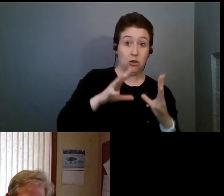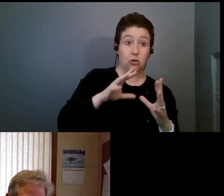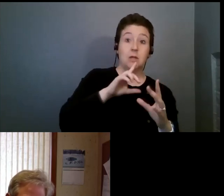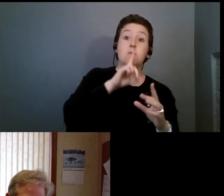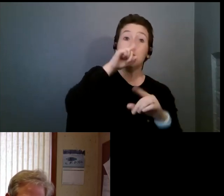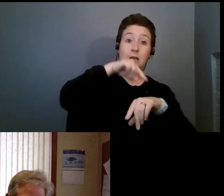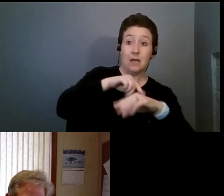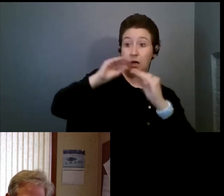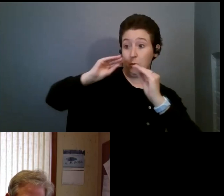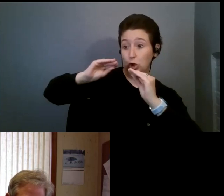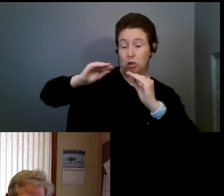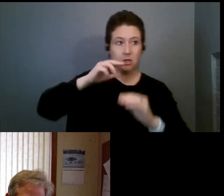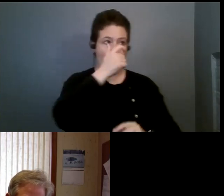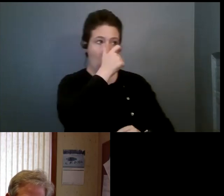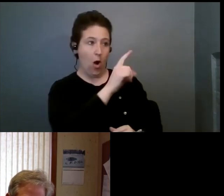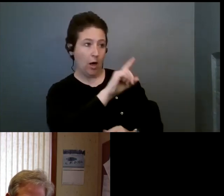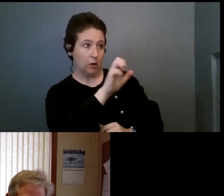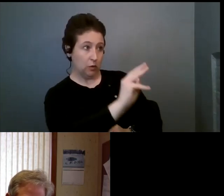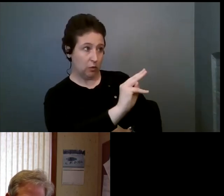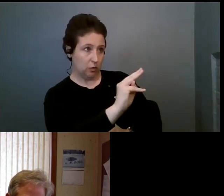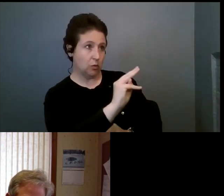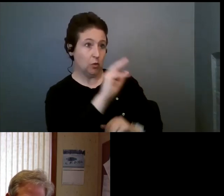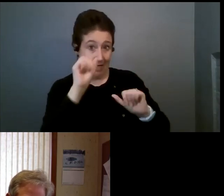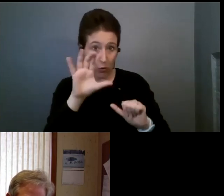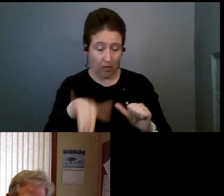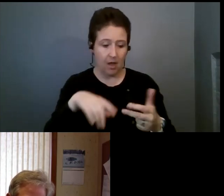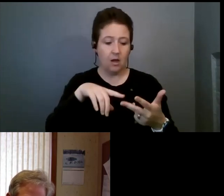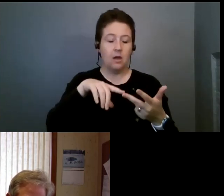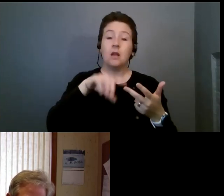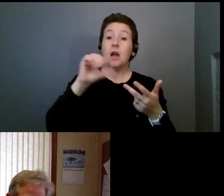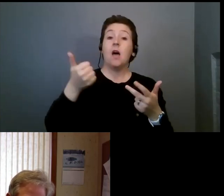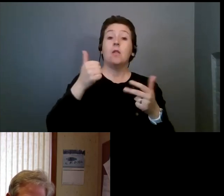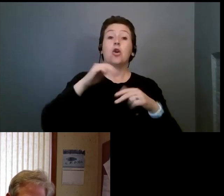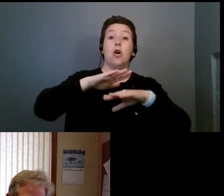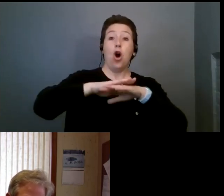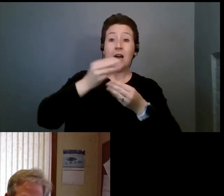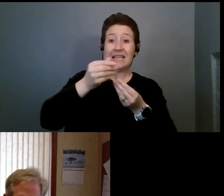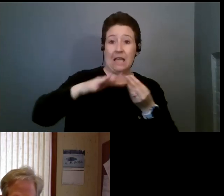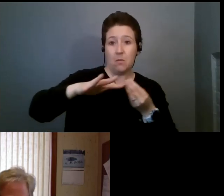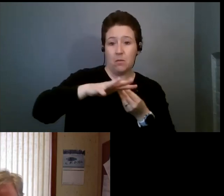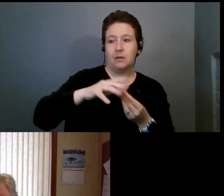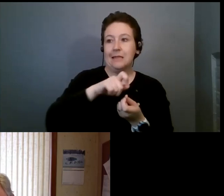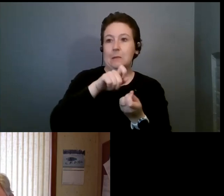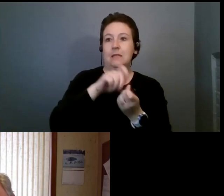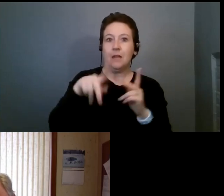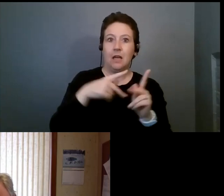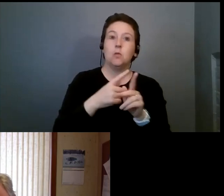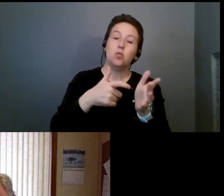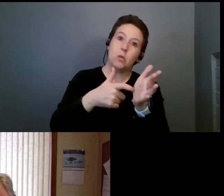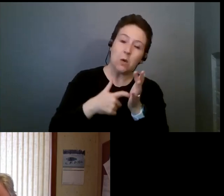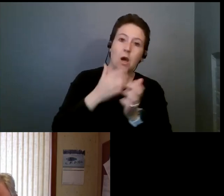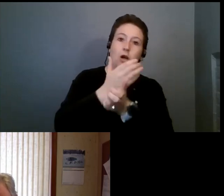offering courses on campus, especially those that require on-campus hands-on